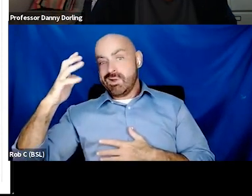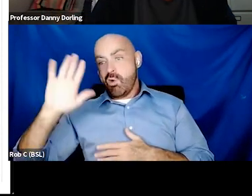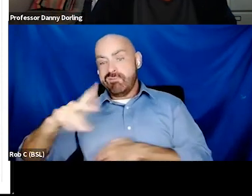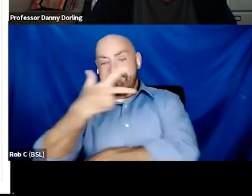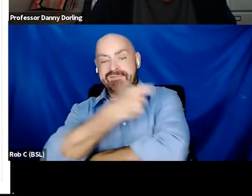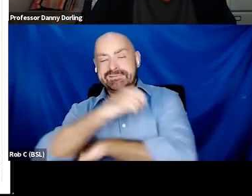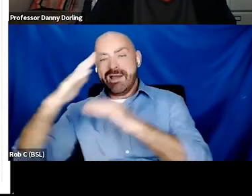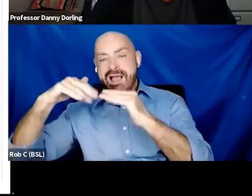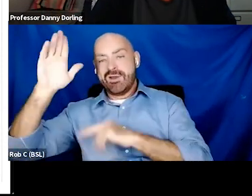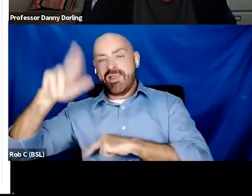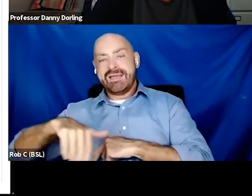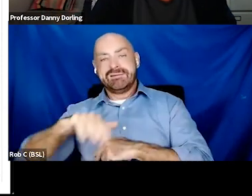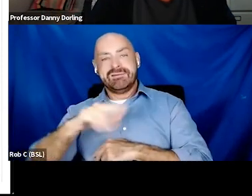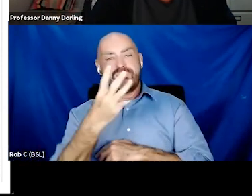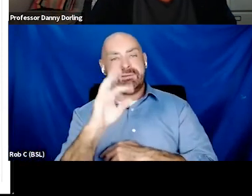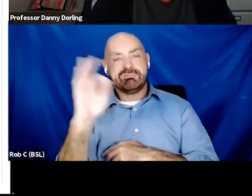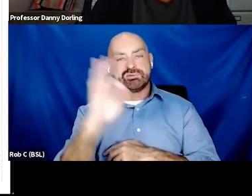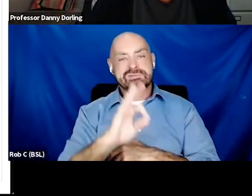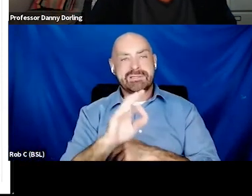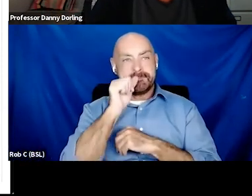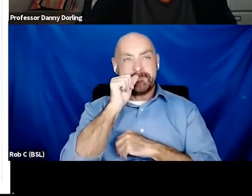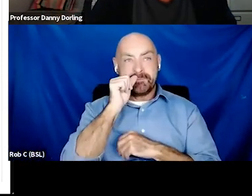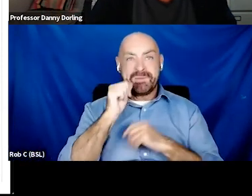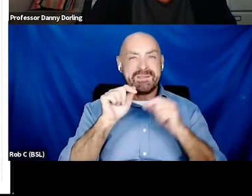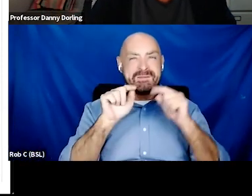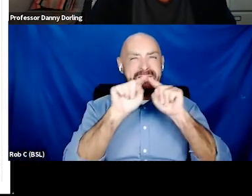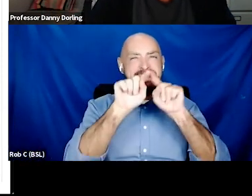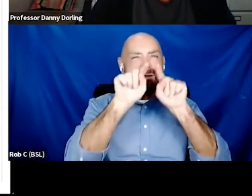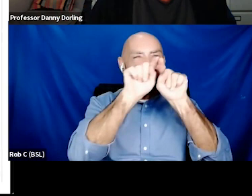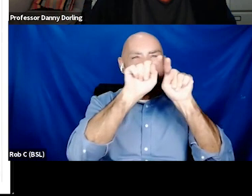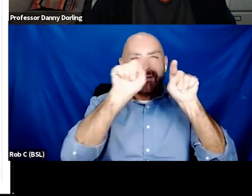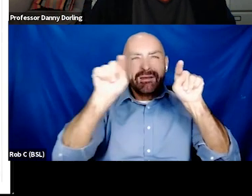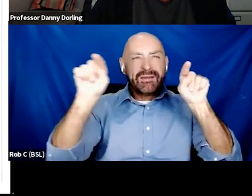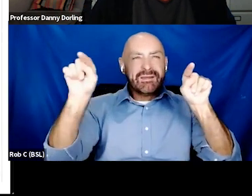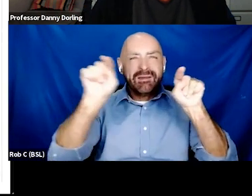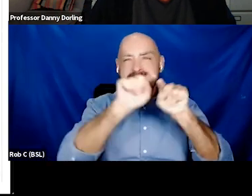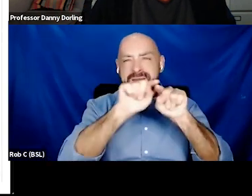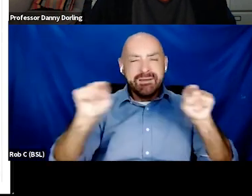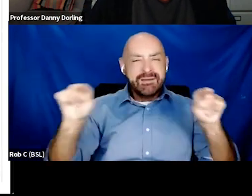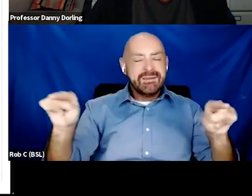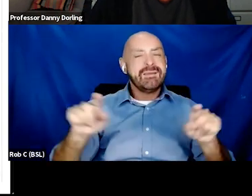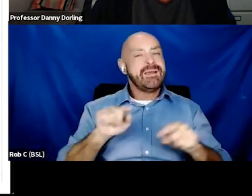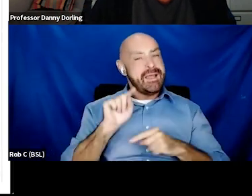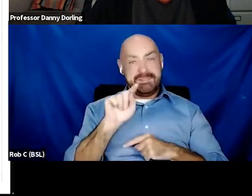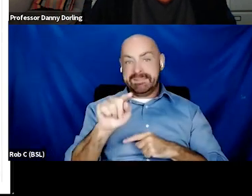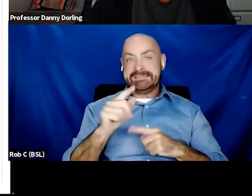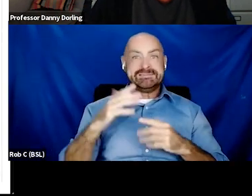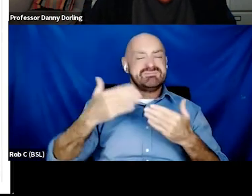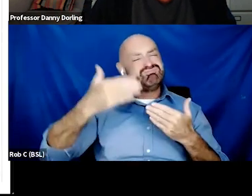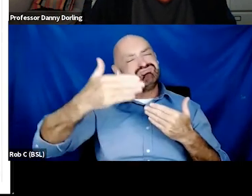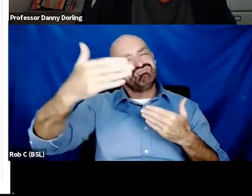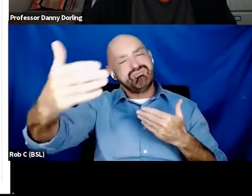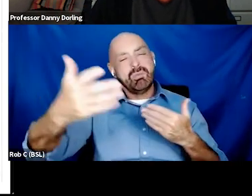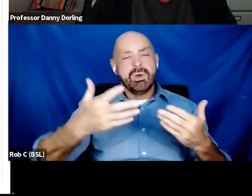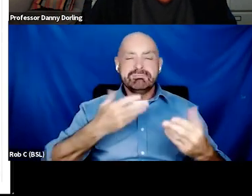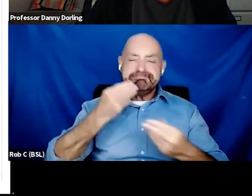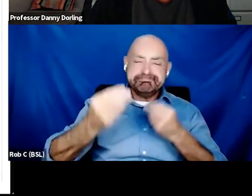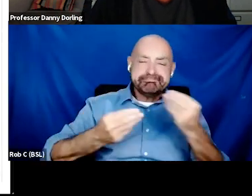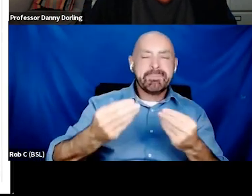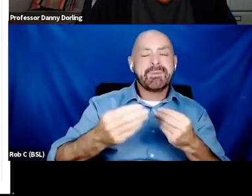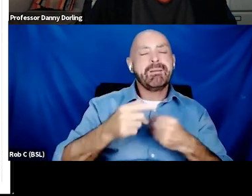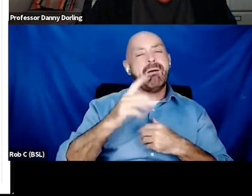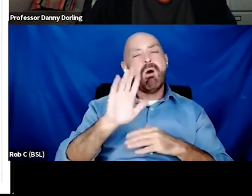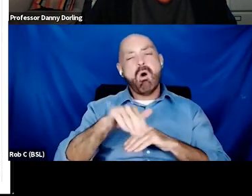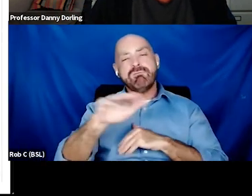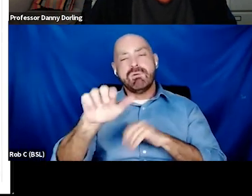But these things, I think, are interesting. This will be part of the story of the pandemic when we can face telling the story that we do